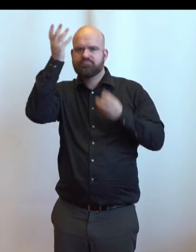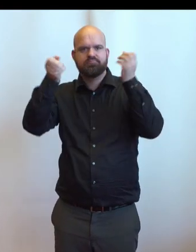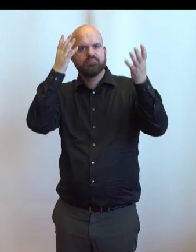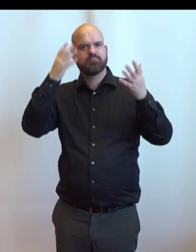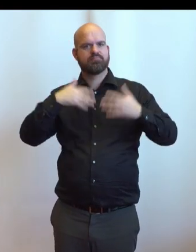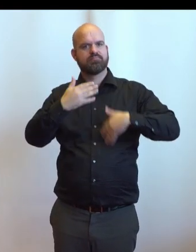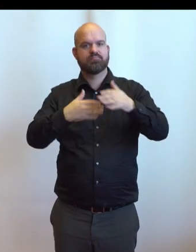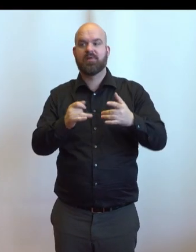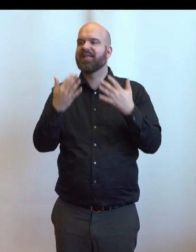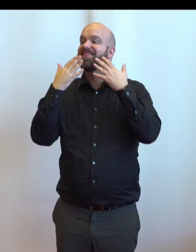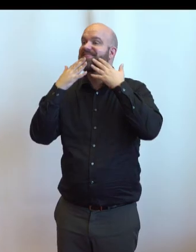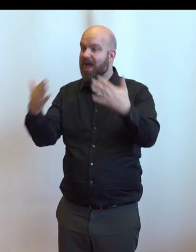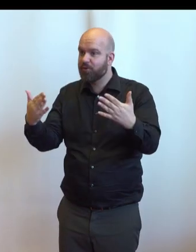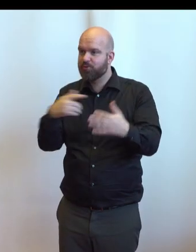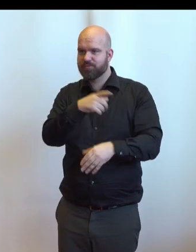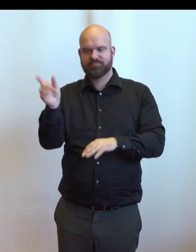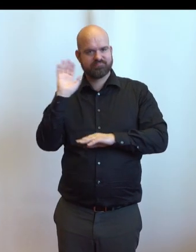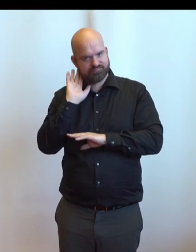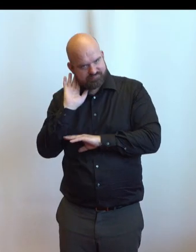attention.